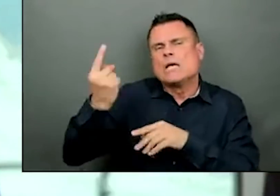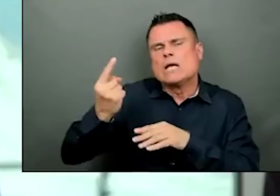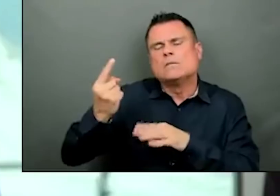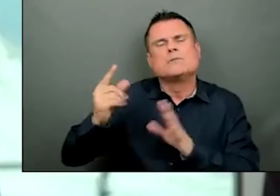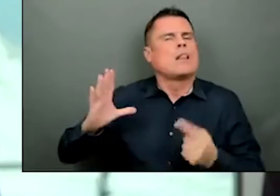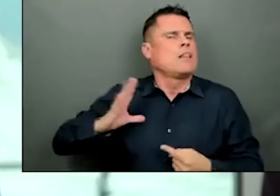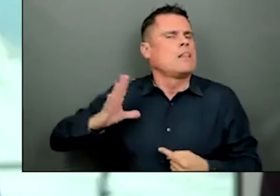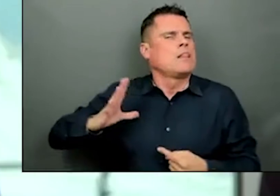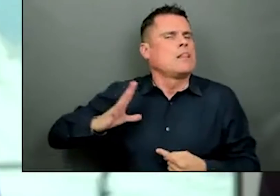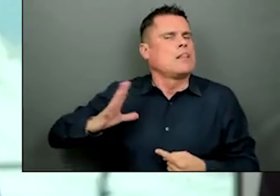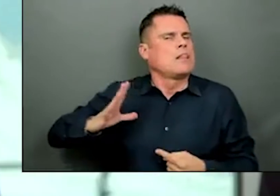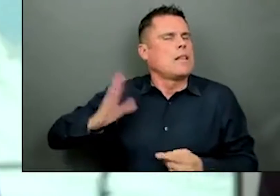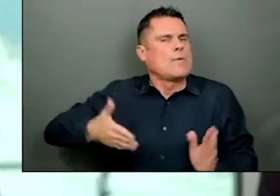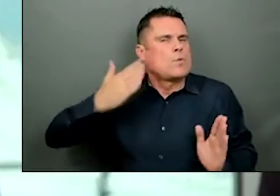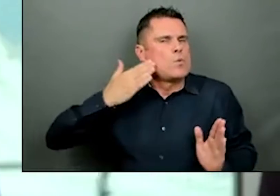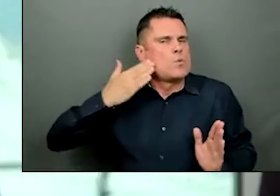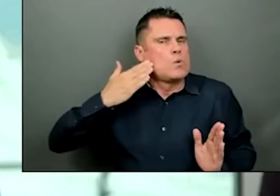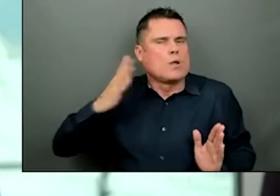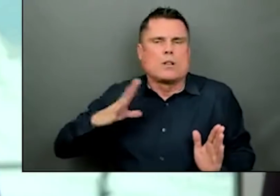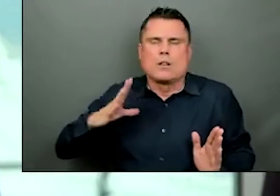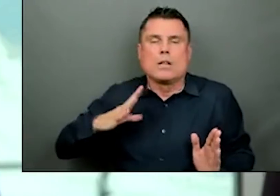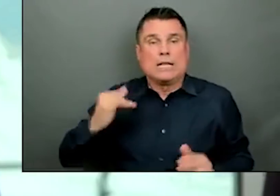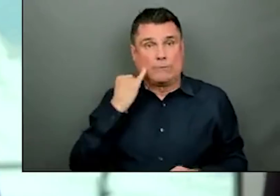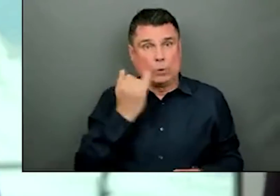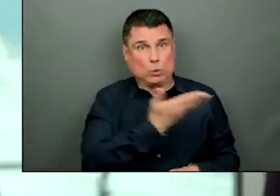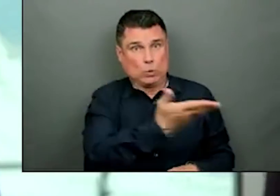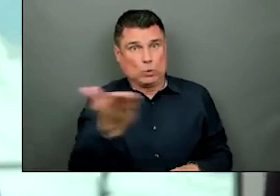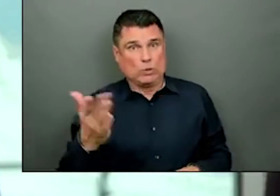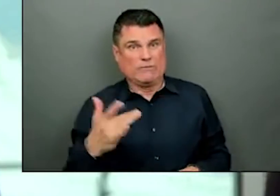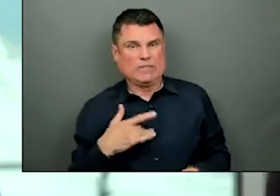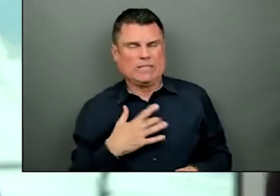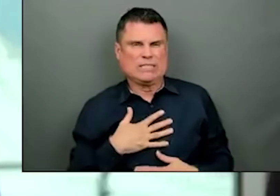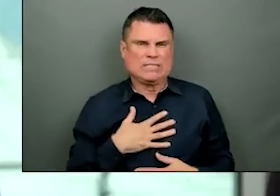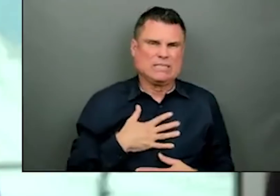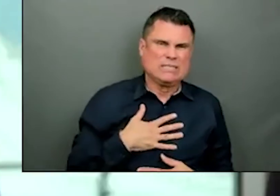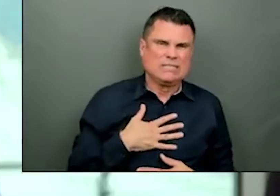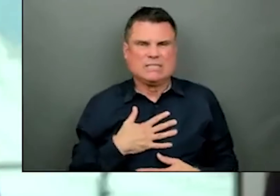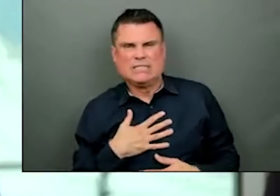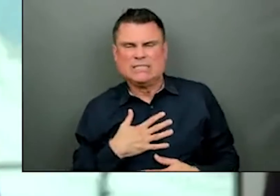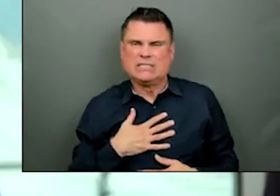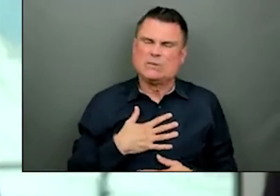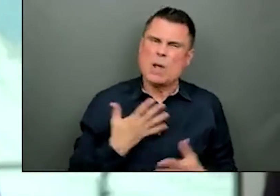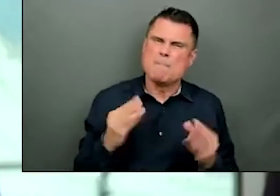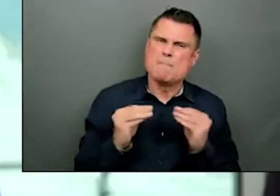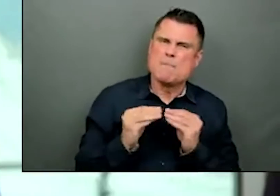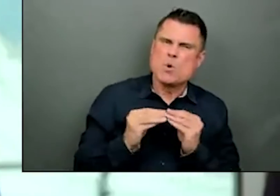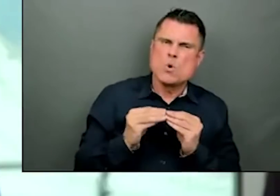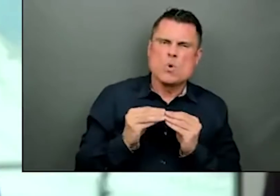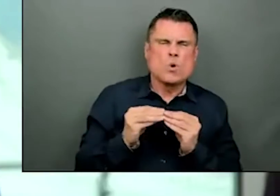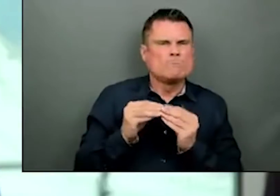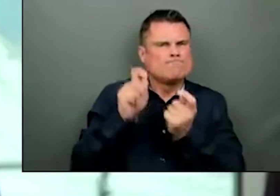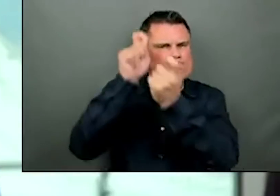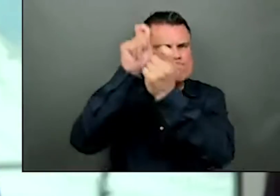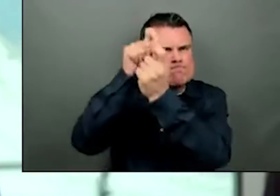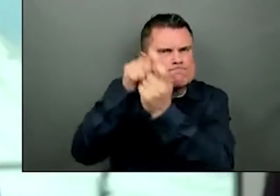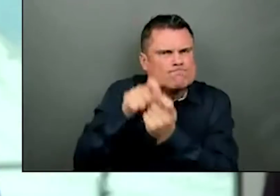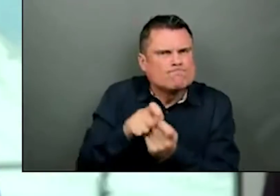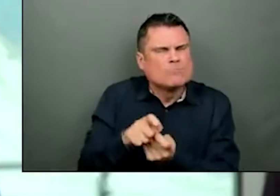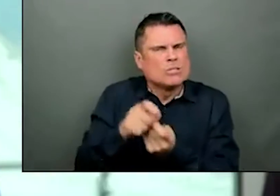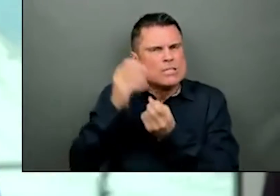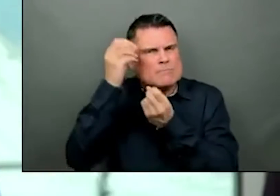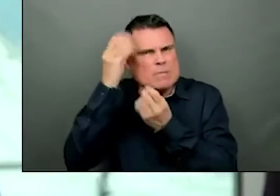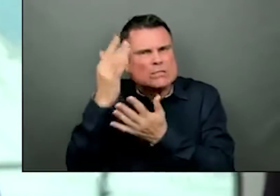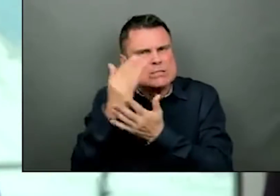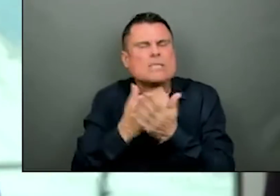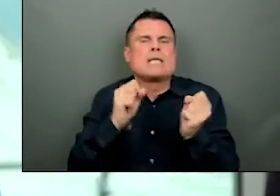concerns, there's much more information on the BC CDC website about what exactly we're talking about, what are the signs to look for, and what